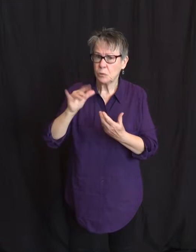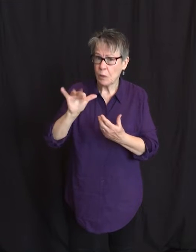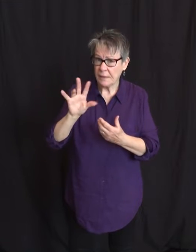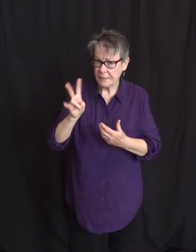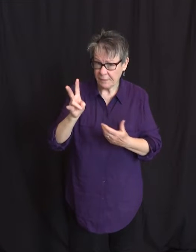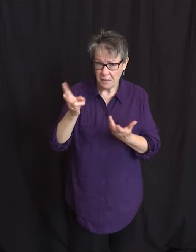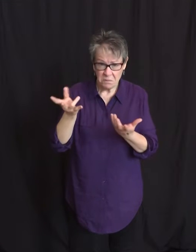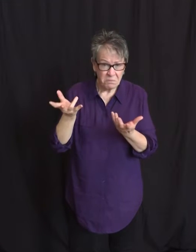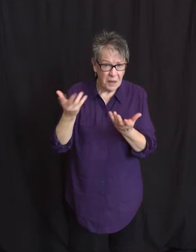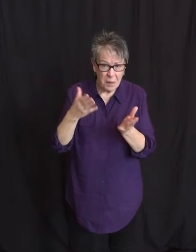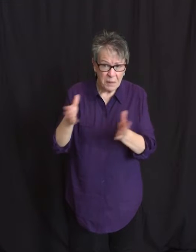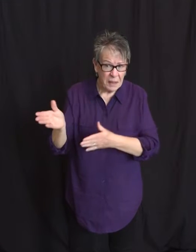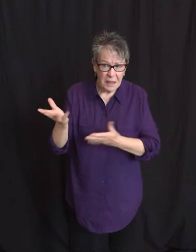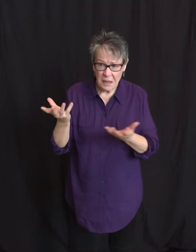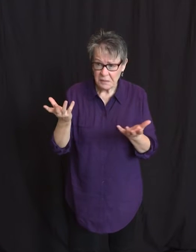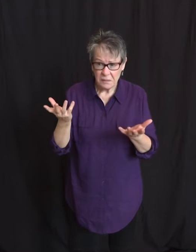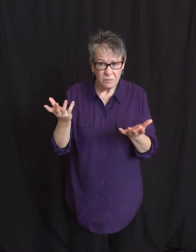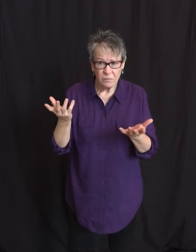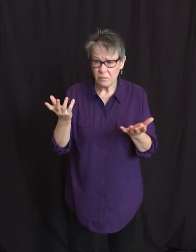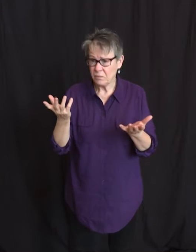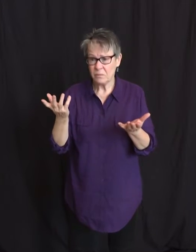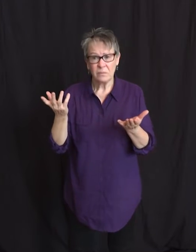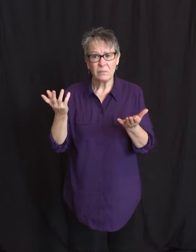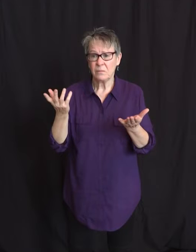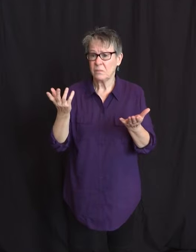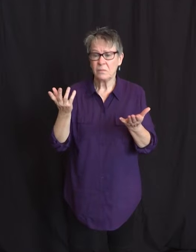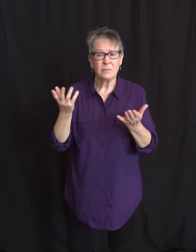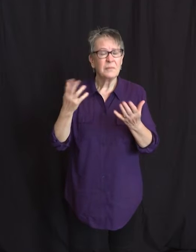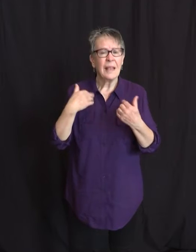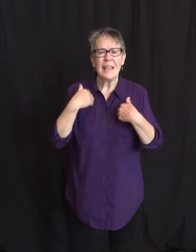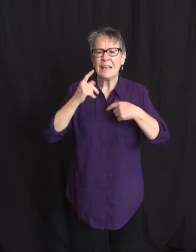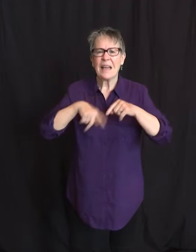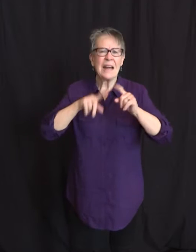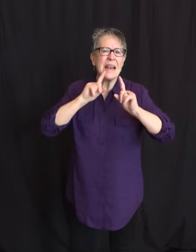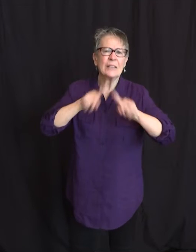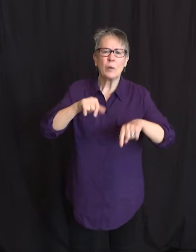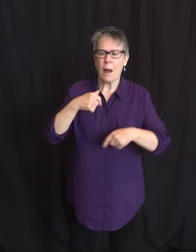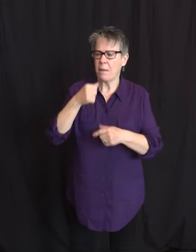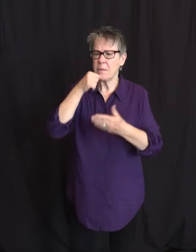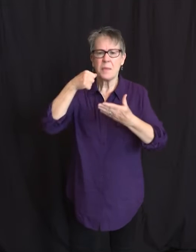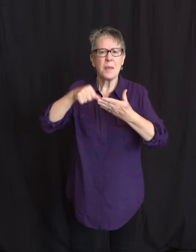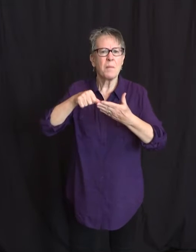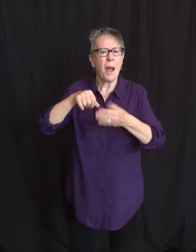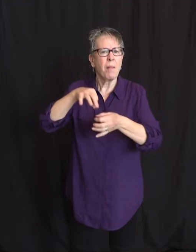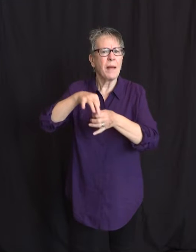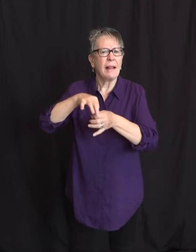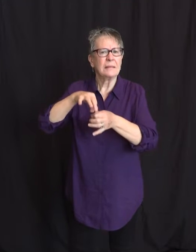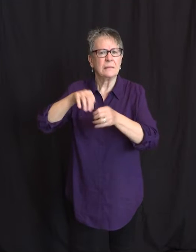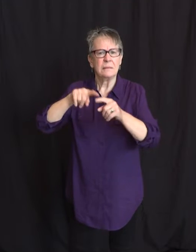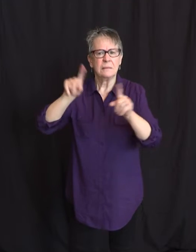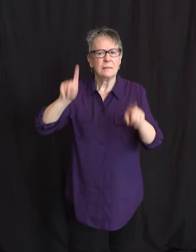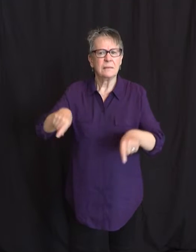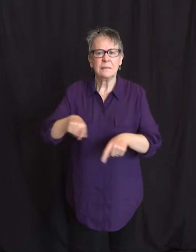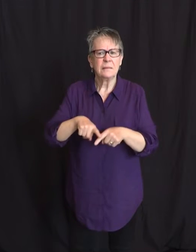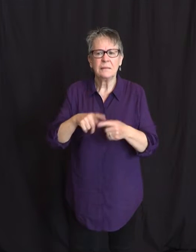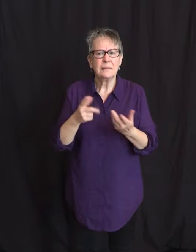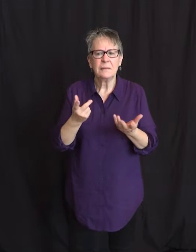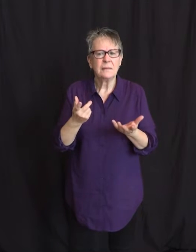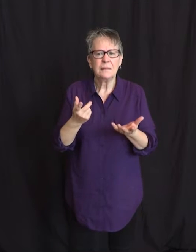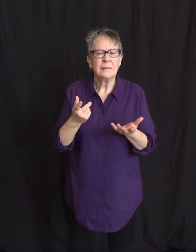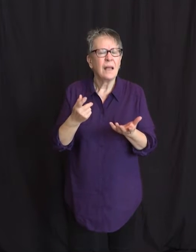the team to follow up with you on the mail-in ballots being left in lobbies. I actually didn't see that story. That's obviously not what we want. We